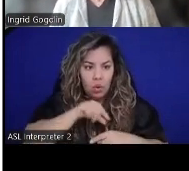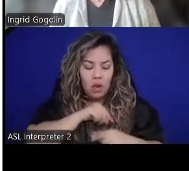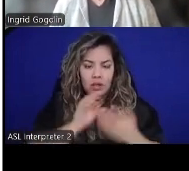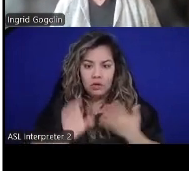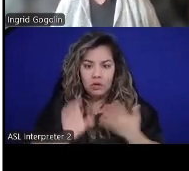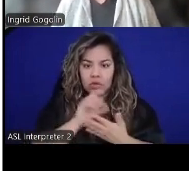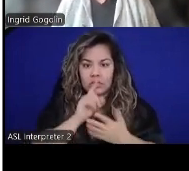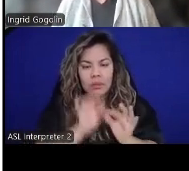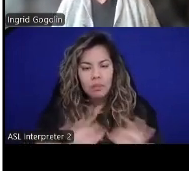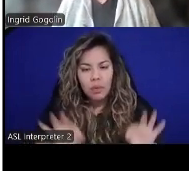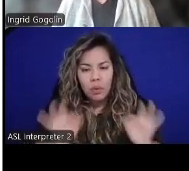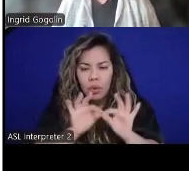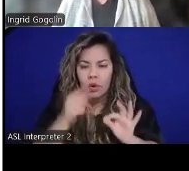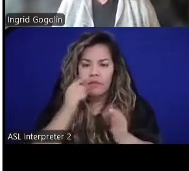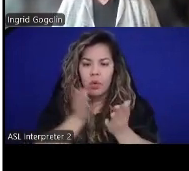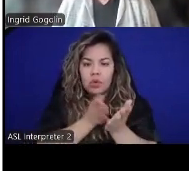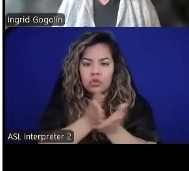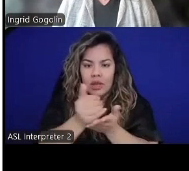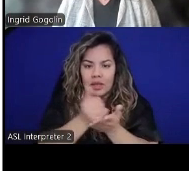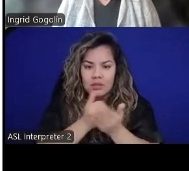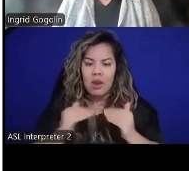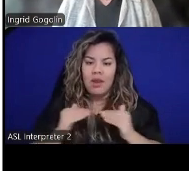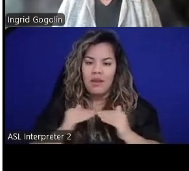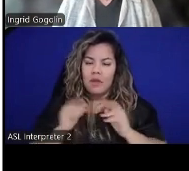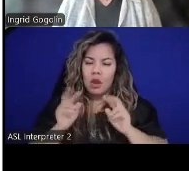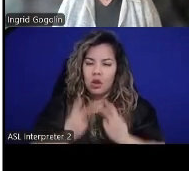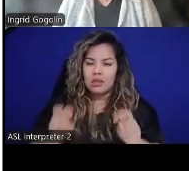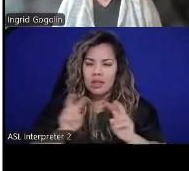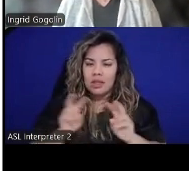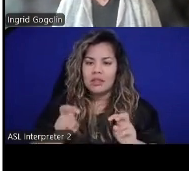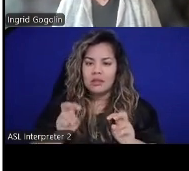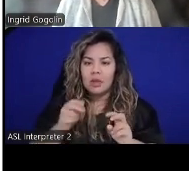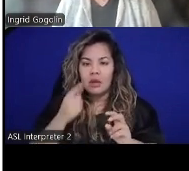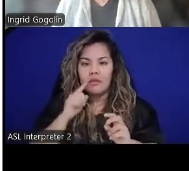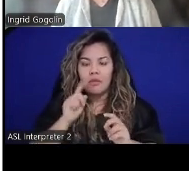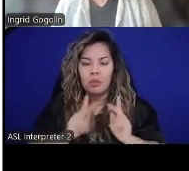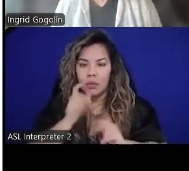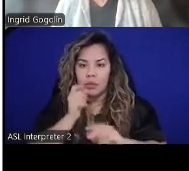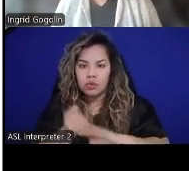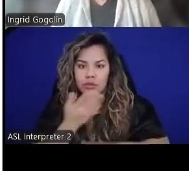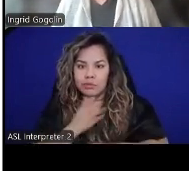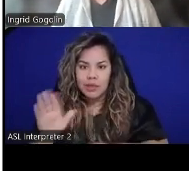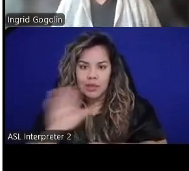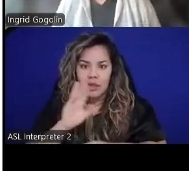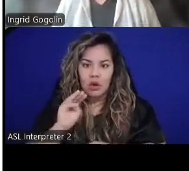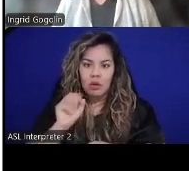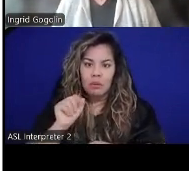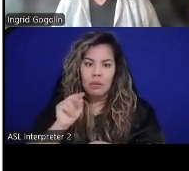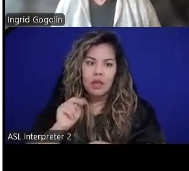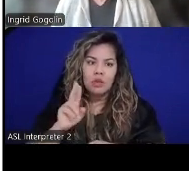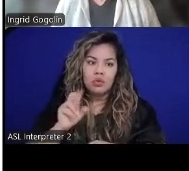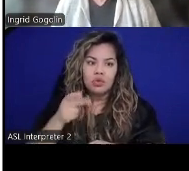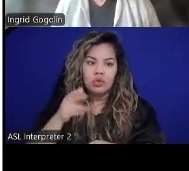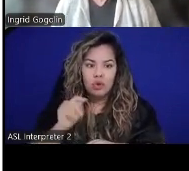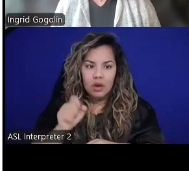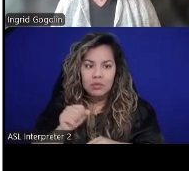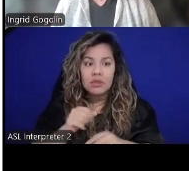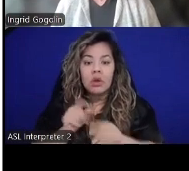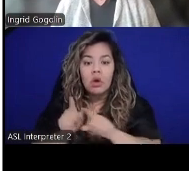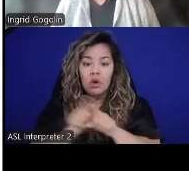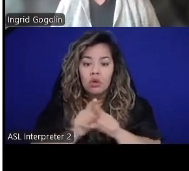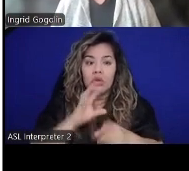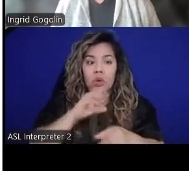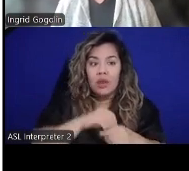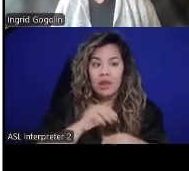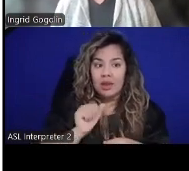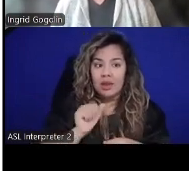a transparent and fair assessment of submitted manuscripts. And in AERJ, as far as I learned it until